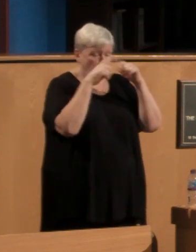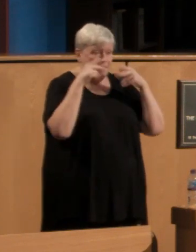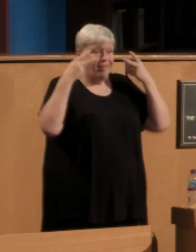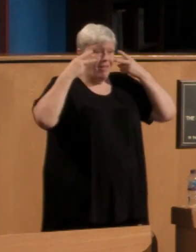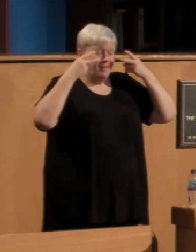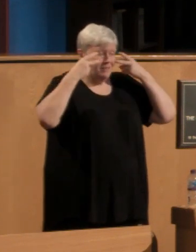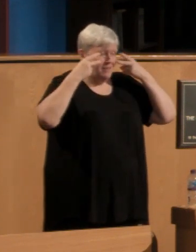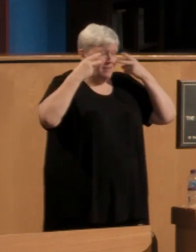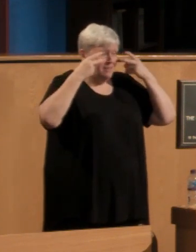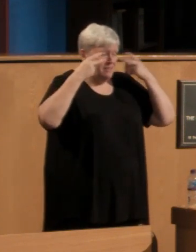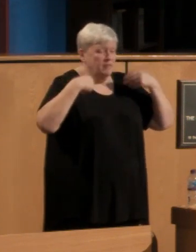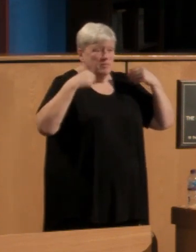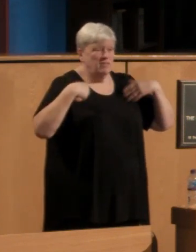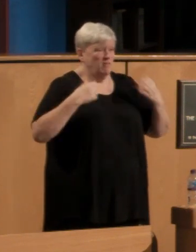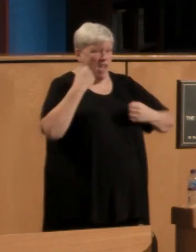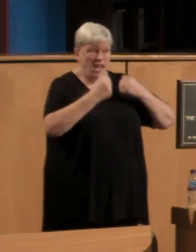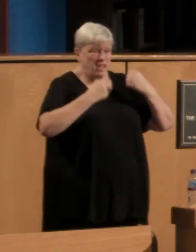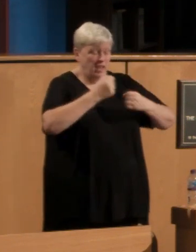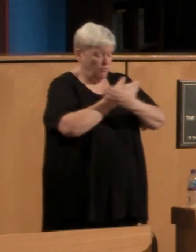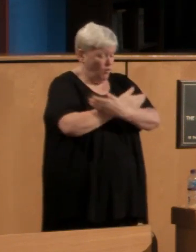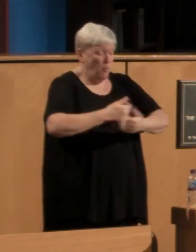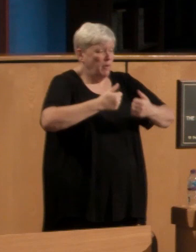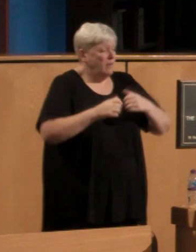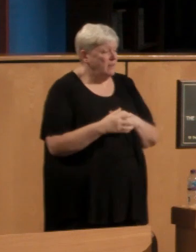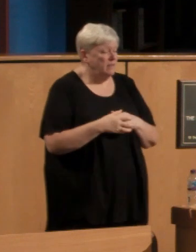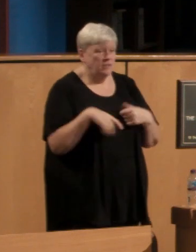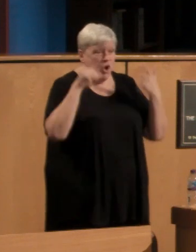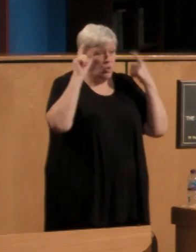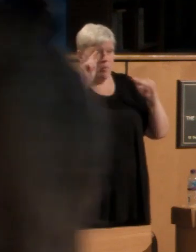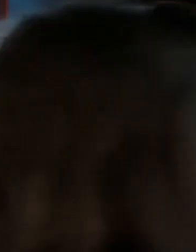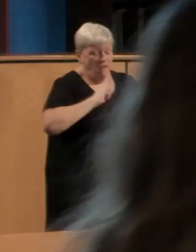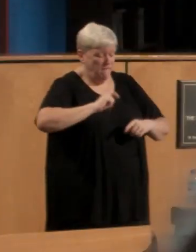wearing a hiking top. It's not cool, but it's comfy.